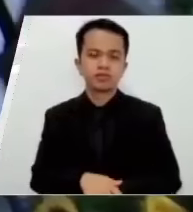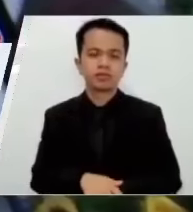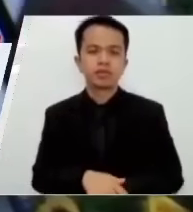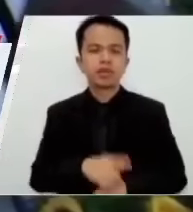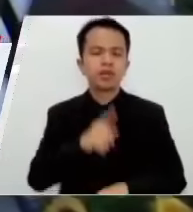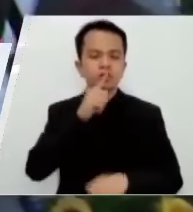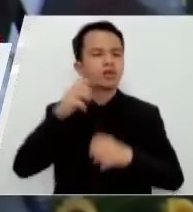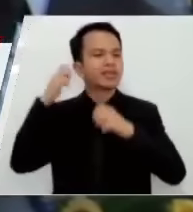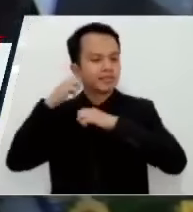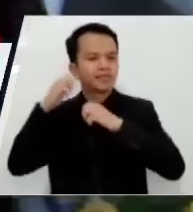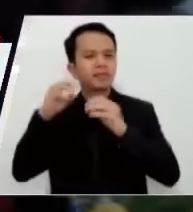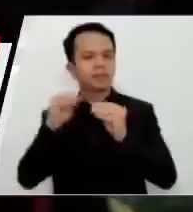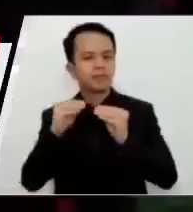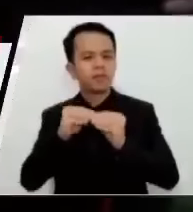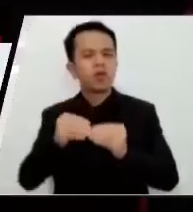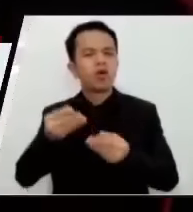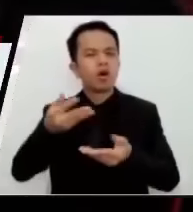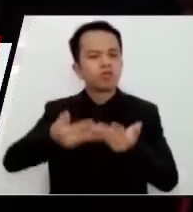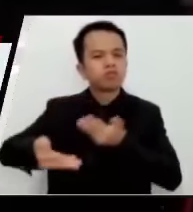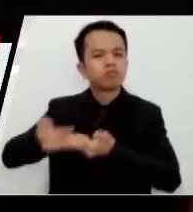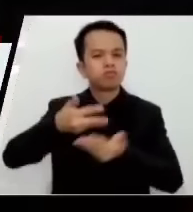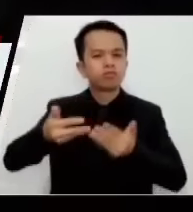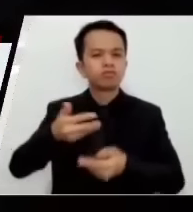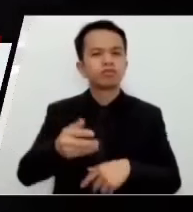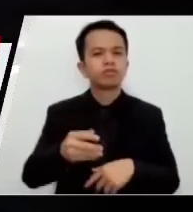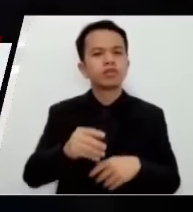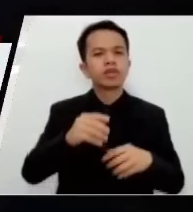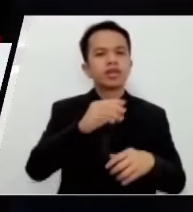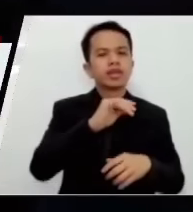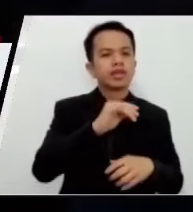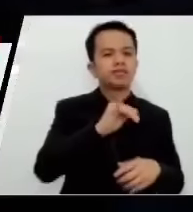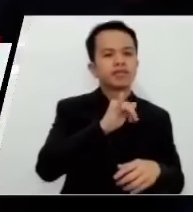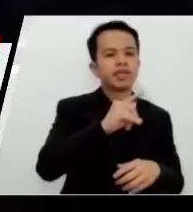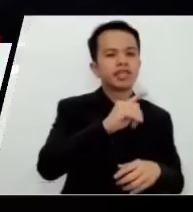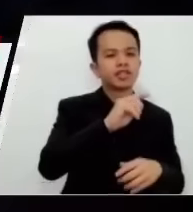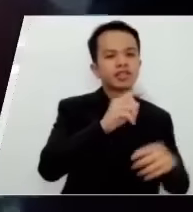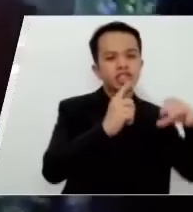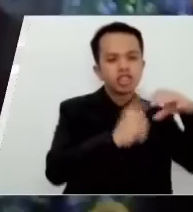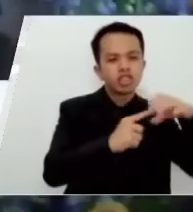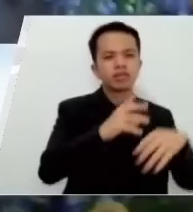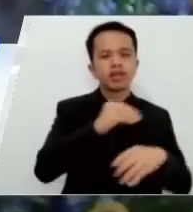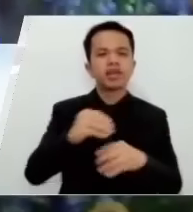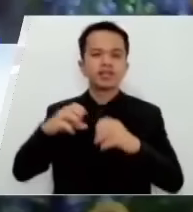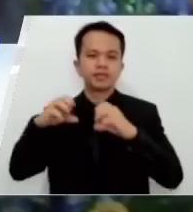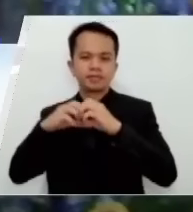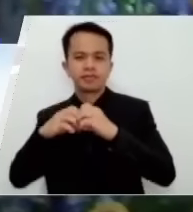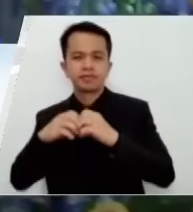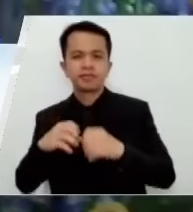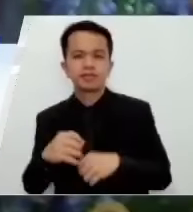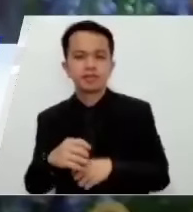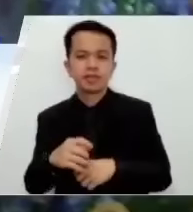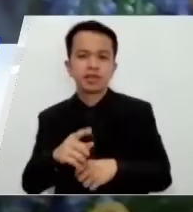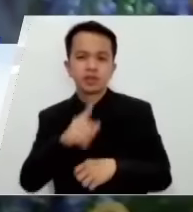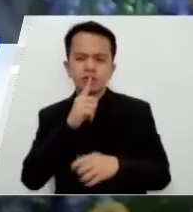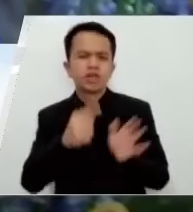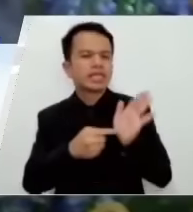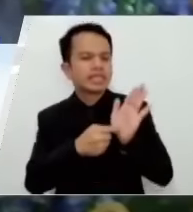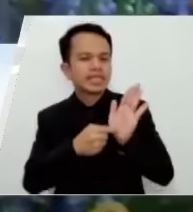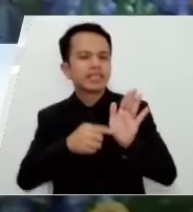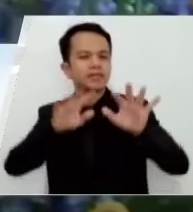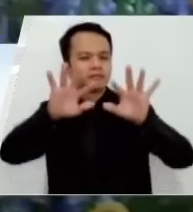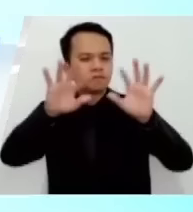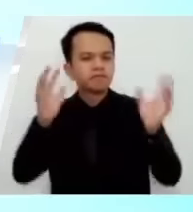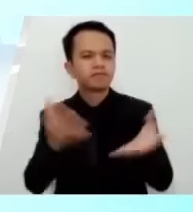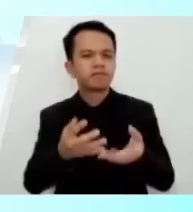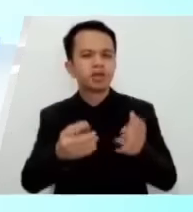and more collaborations between GMA and abscbn kasi um ipakita natin sa buong mundo yyung galing ng